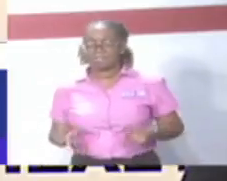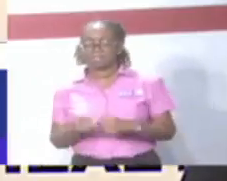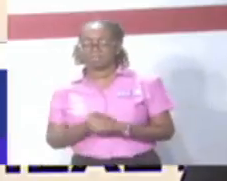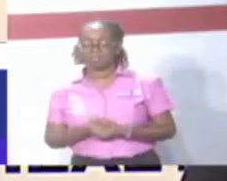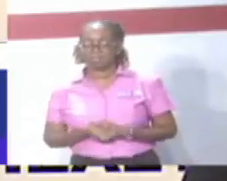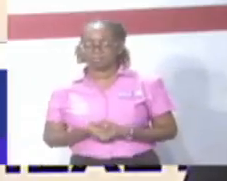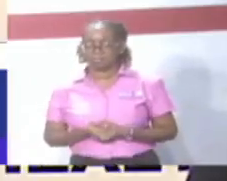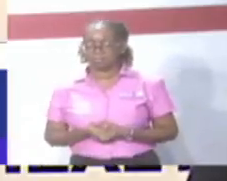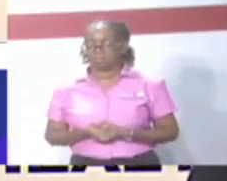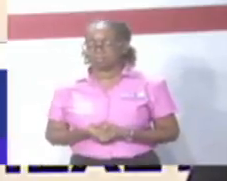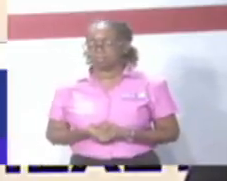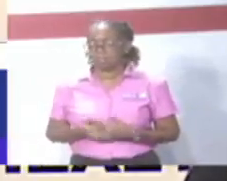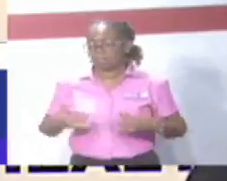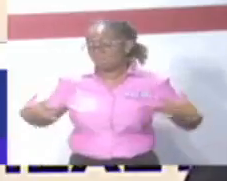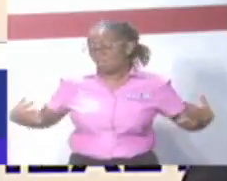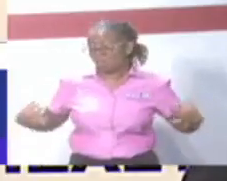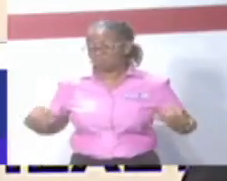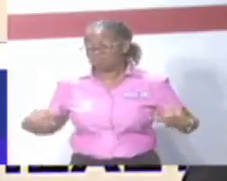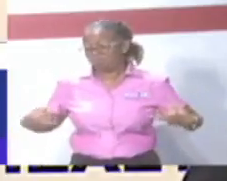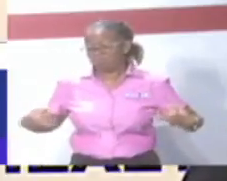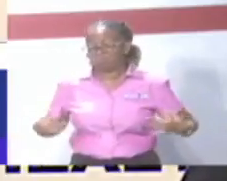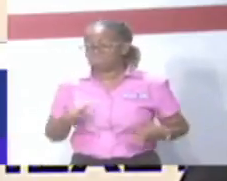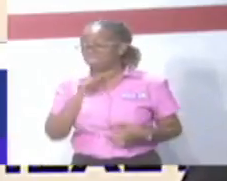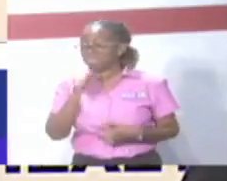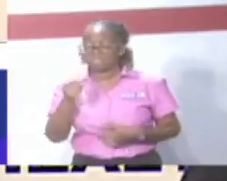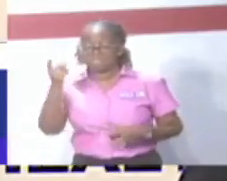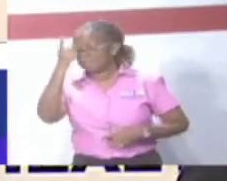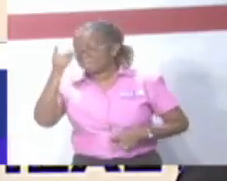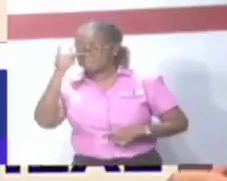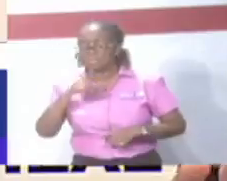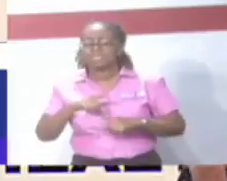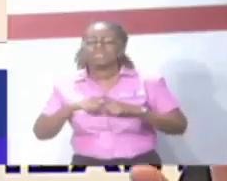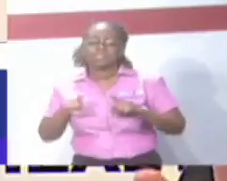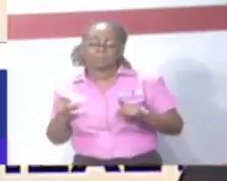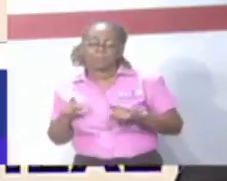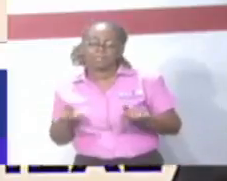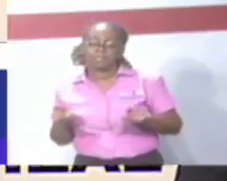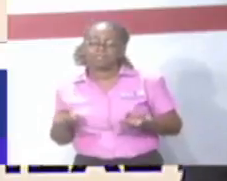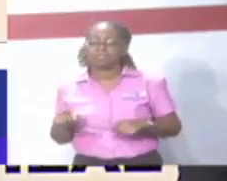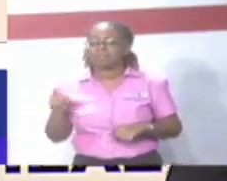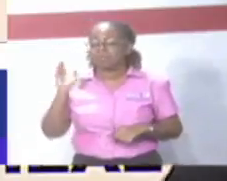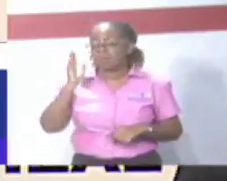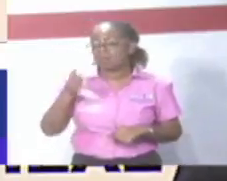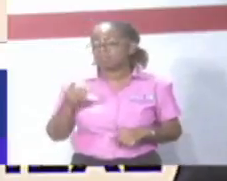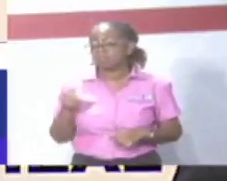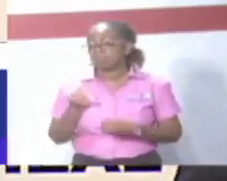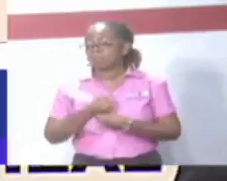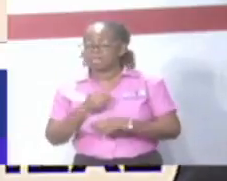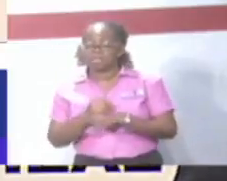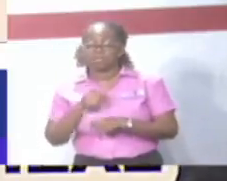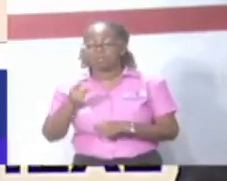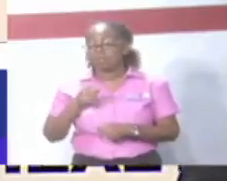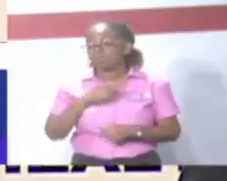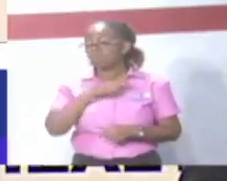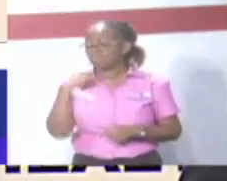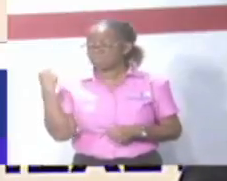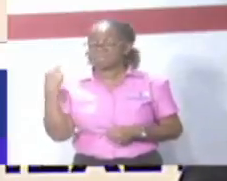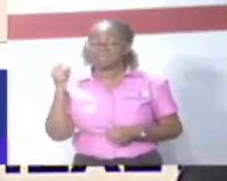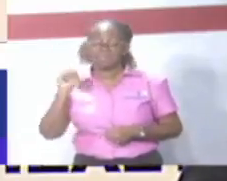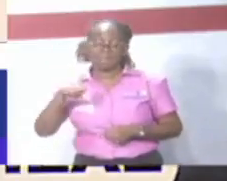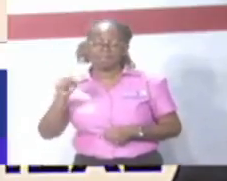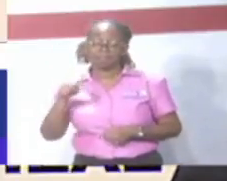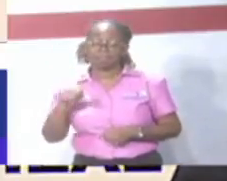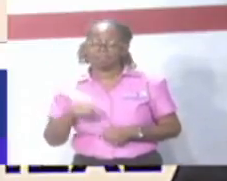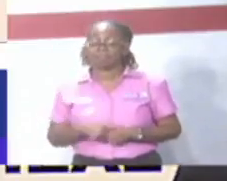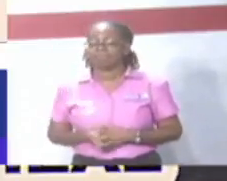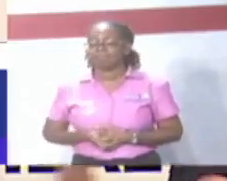a disease, but unfortunately obesity is one of the what they call the comorbidities that increases the chance of you having a bad